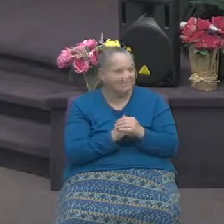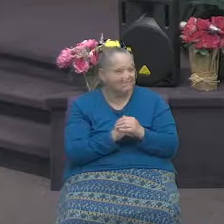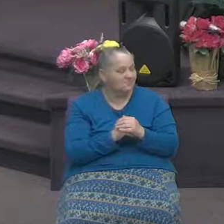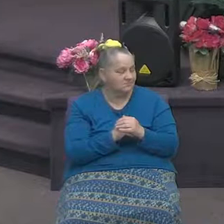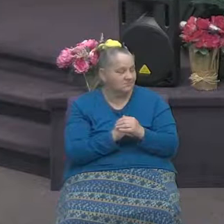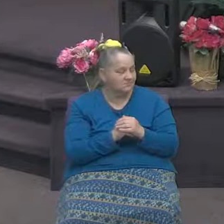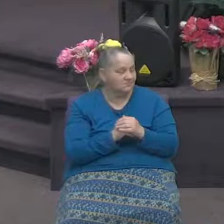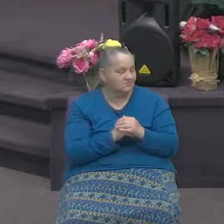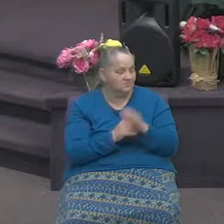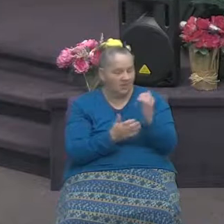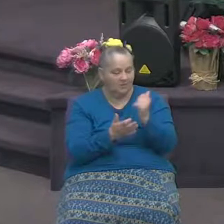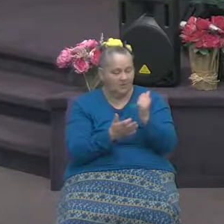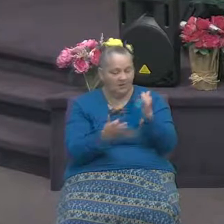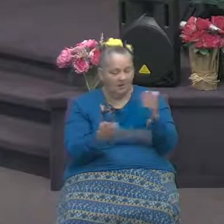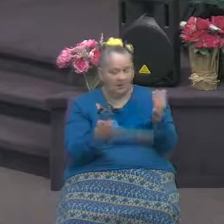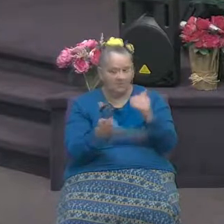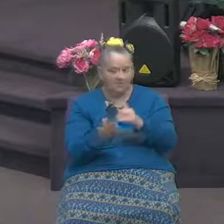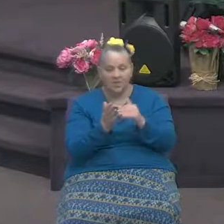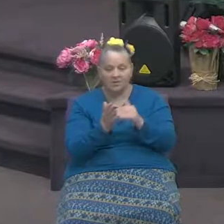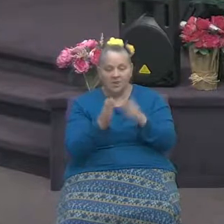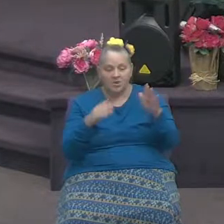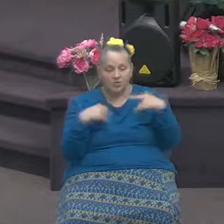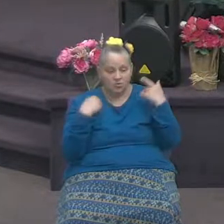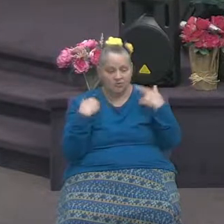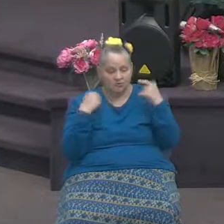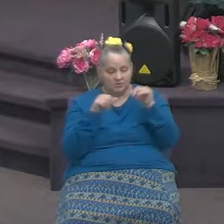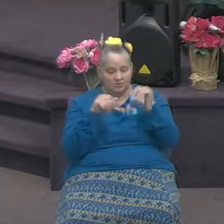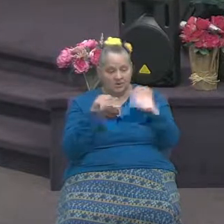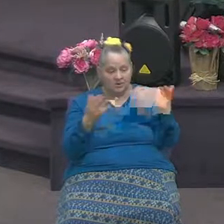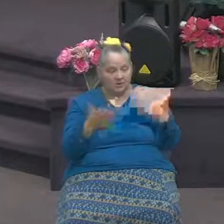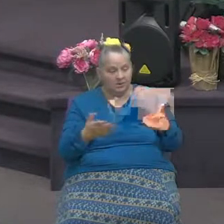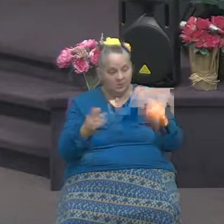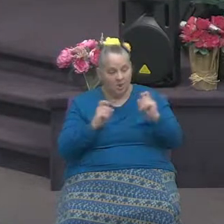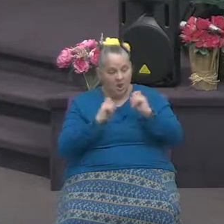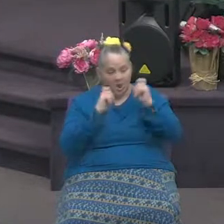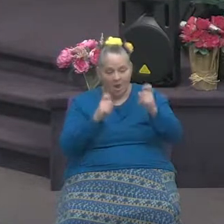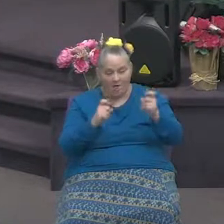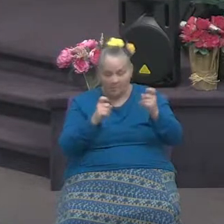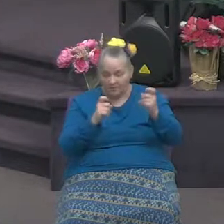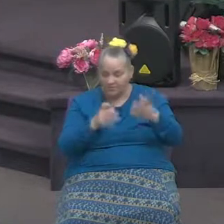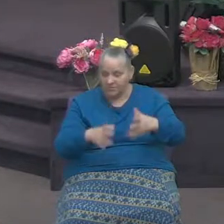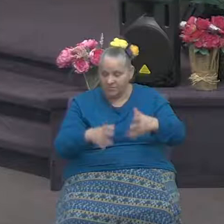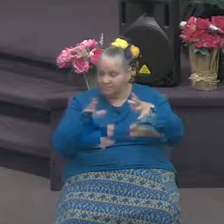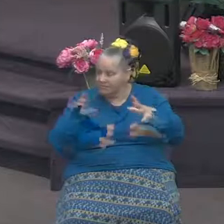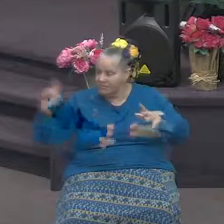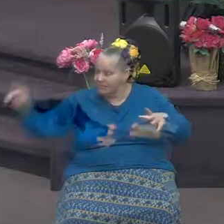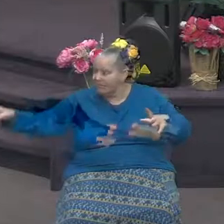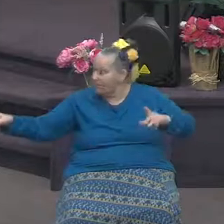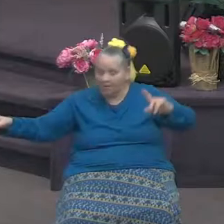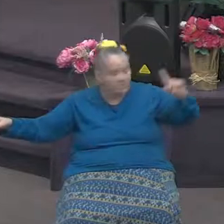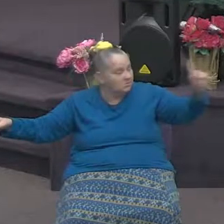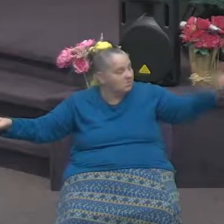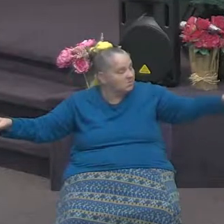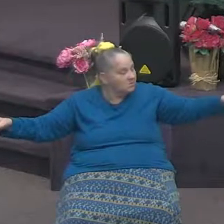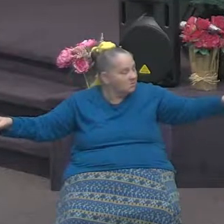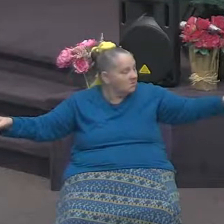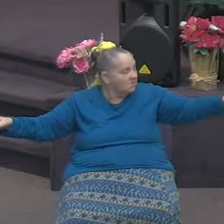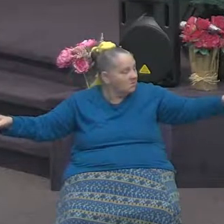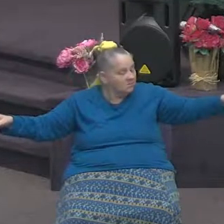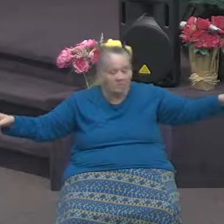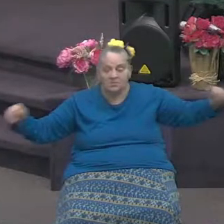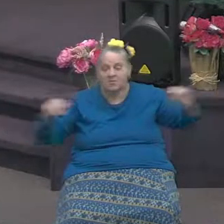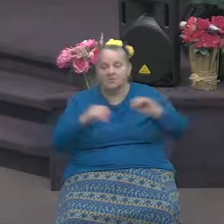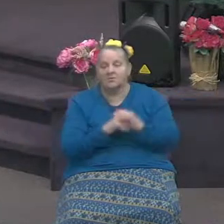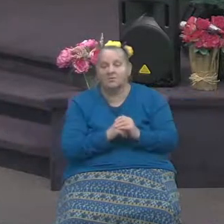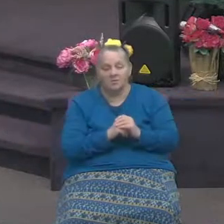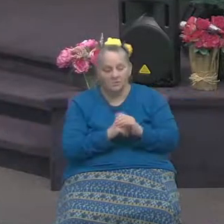Amen. Amen. Again, the youth are staying in here. The offering plates are on the front row here, on the outside